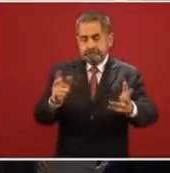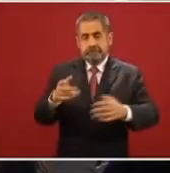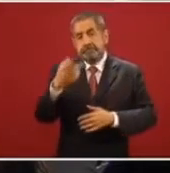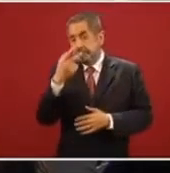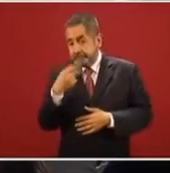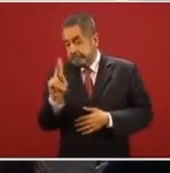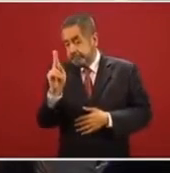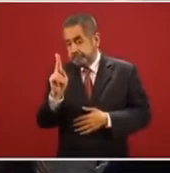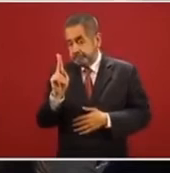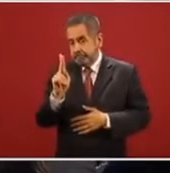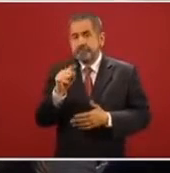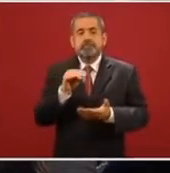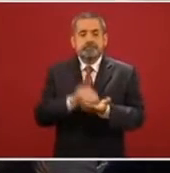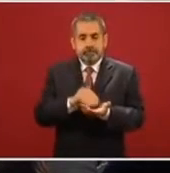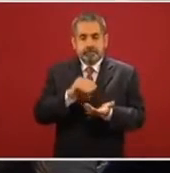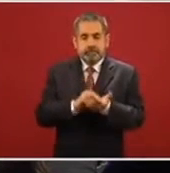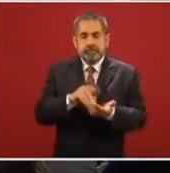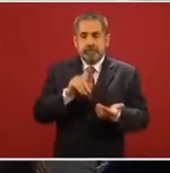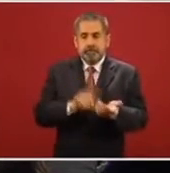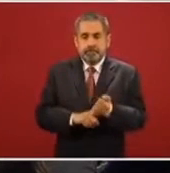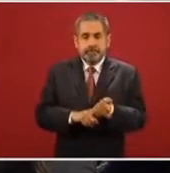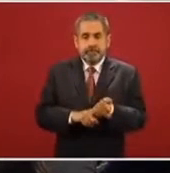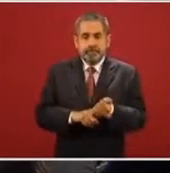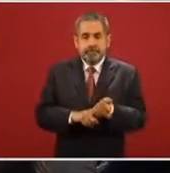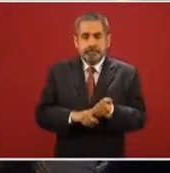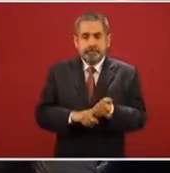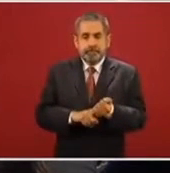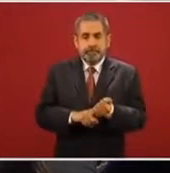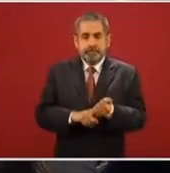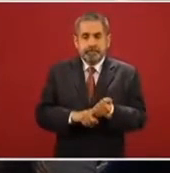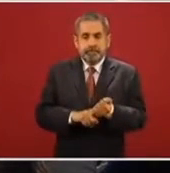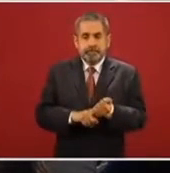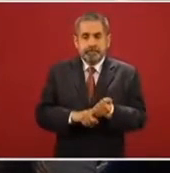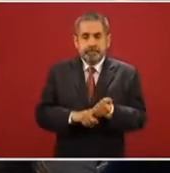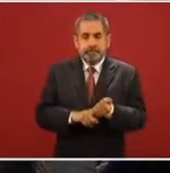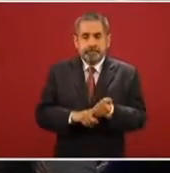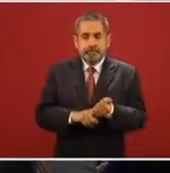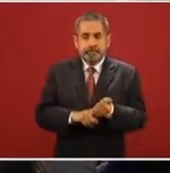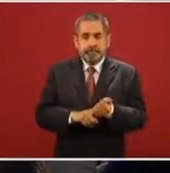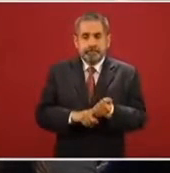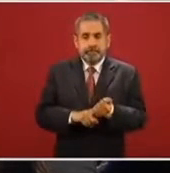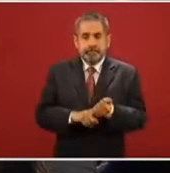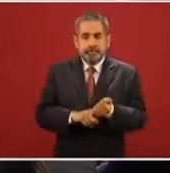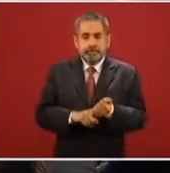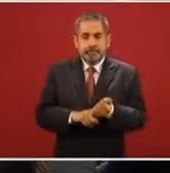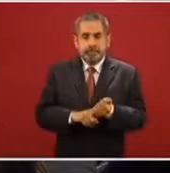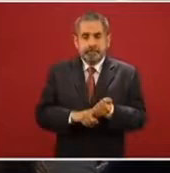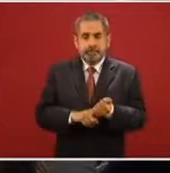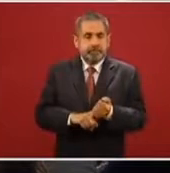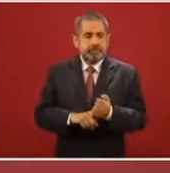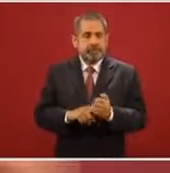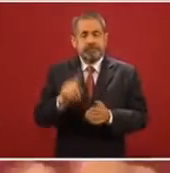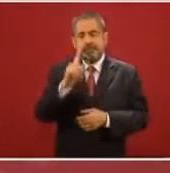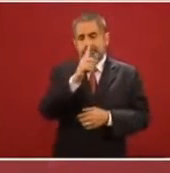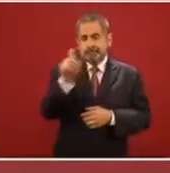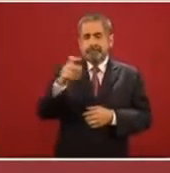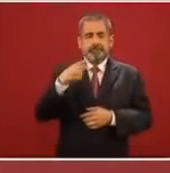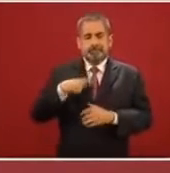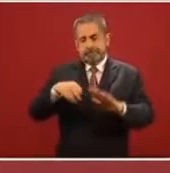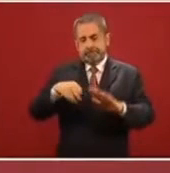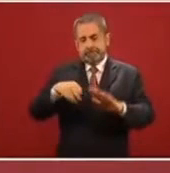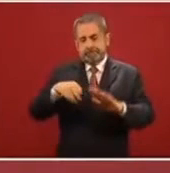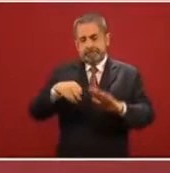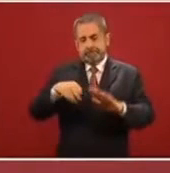pero todavía se presenta en centenas de casos But it still is presented in hundreds of cases en forma